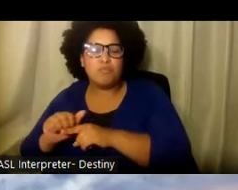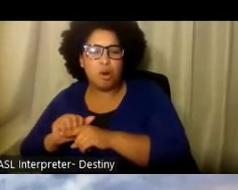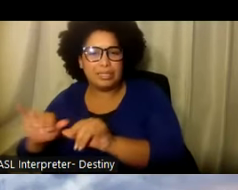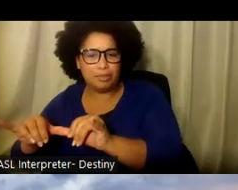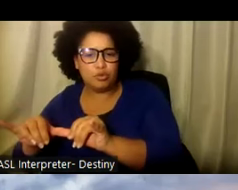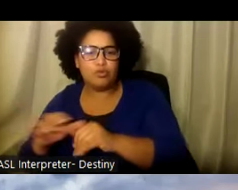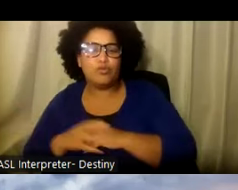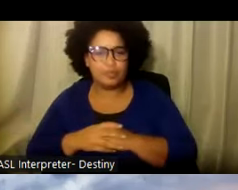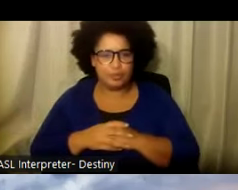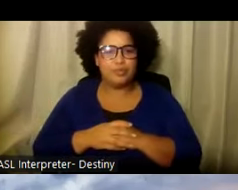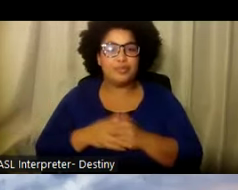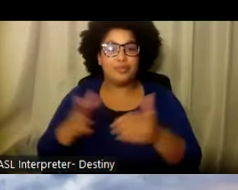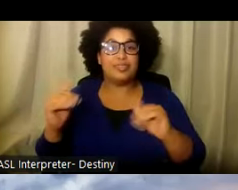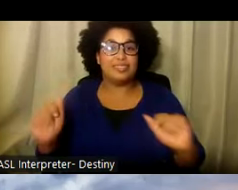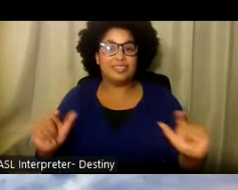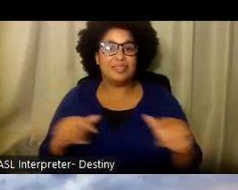slide.